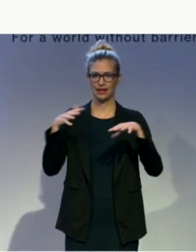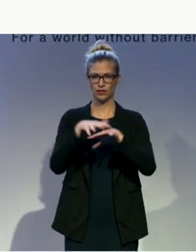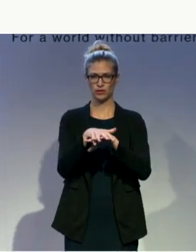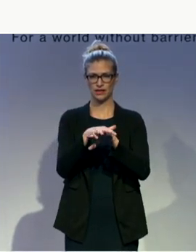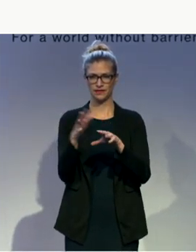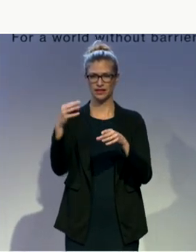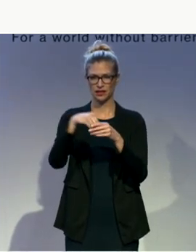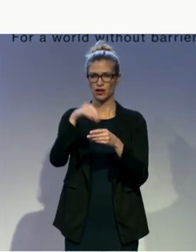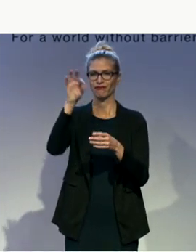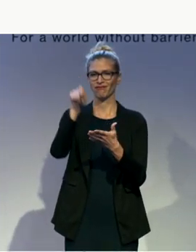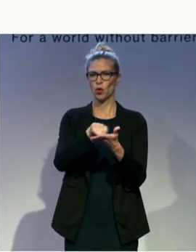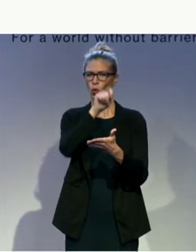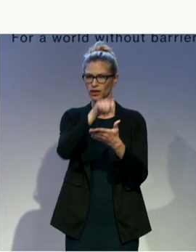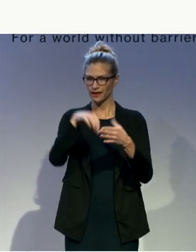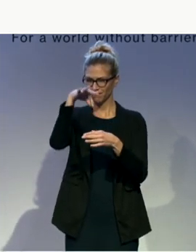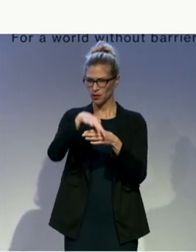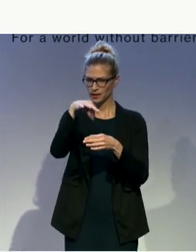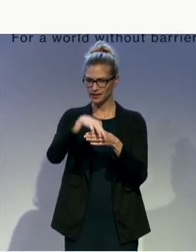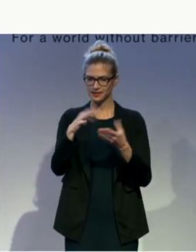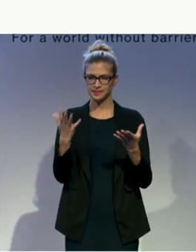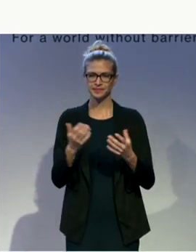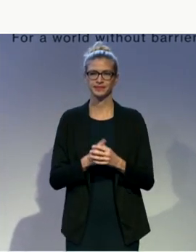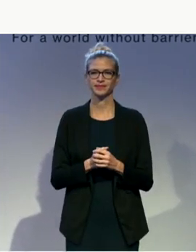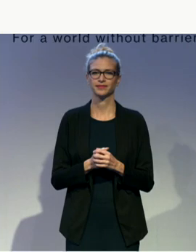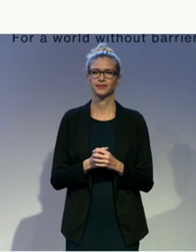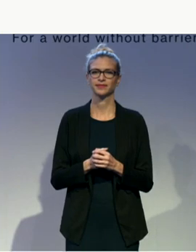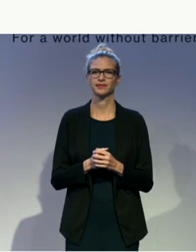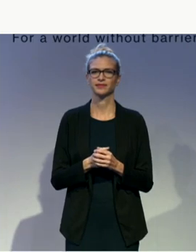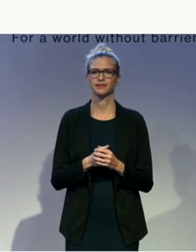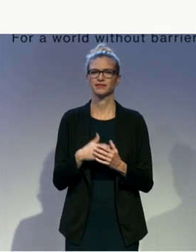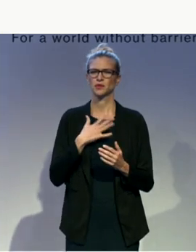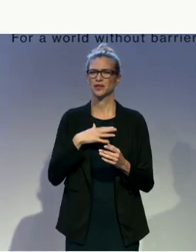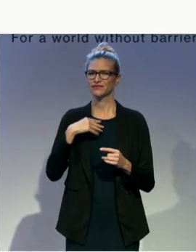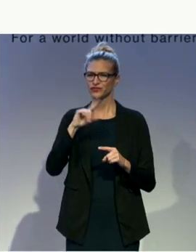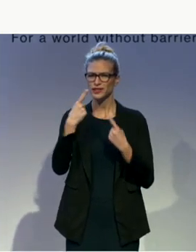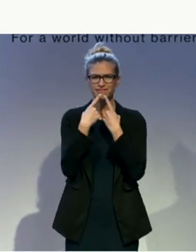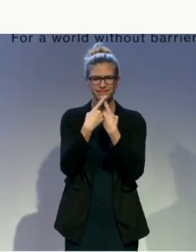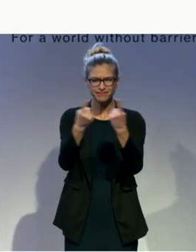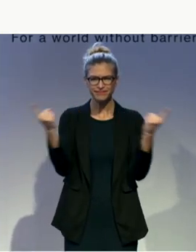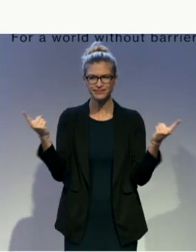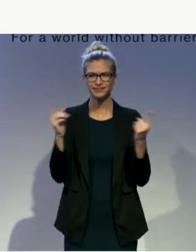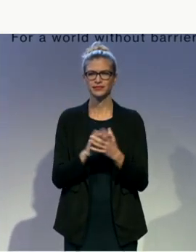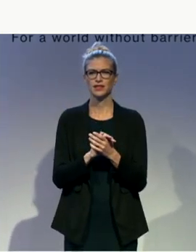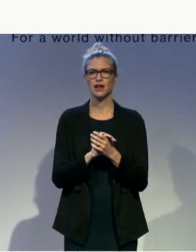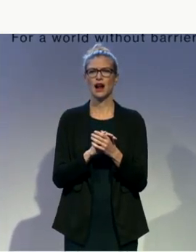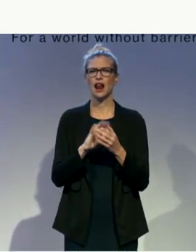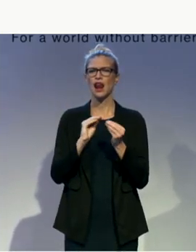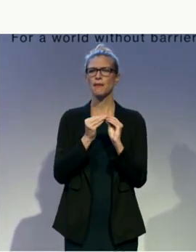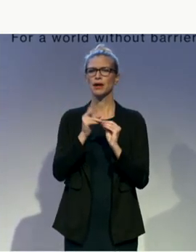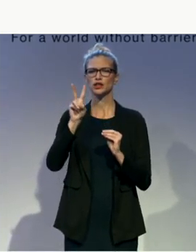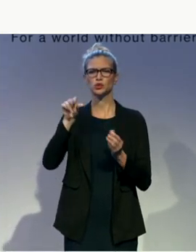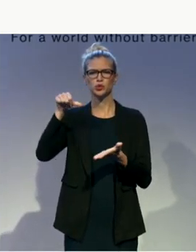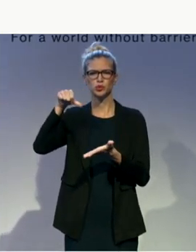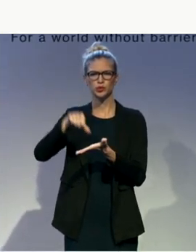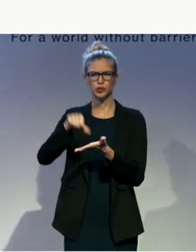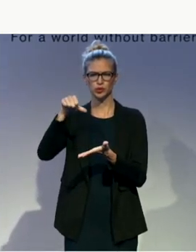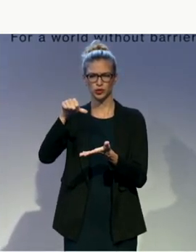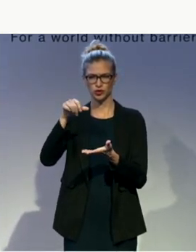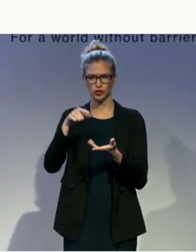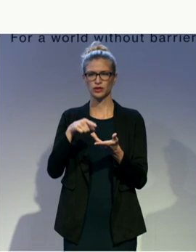And before we get to it, one announcement on channel 2. You can listen to easy to understand